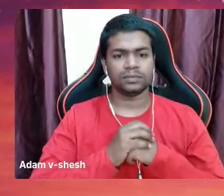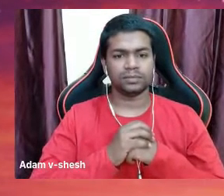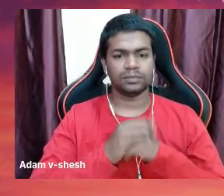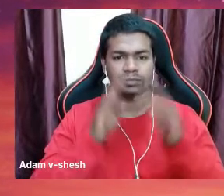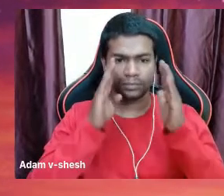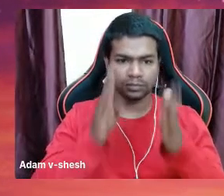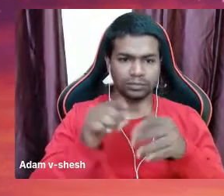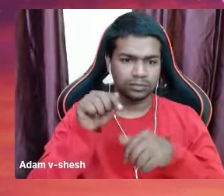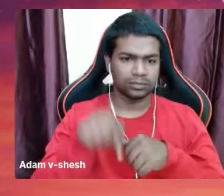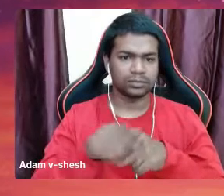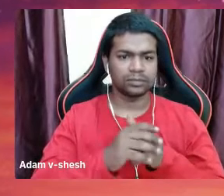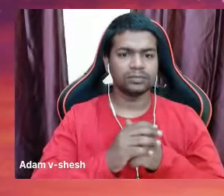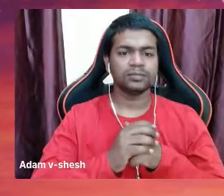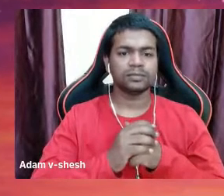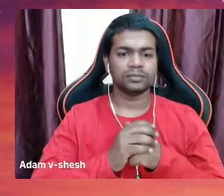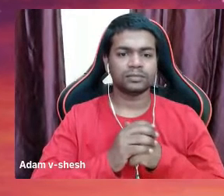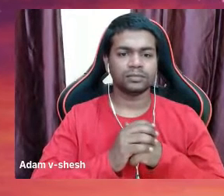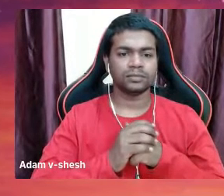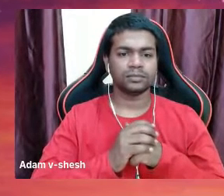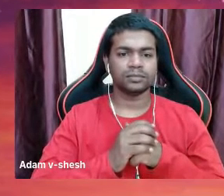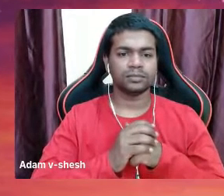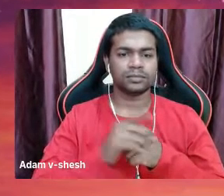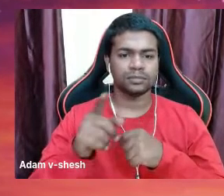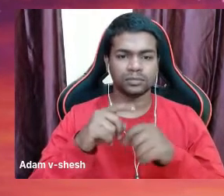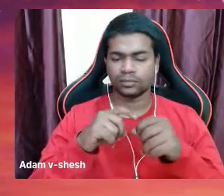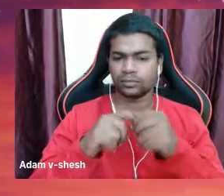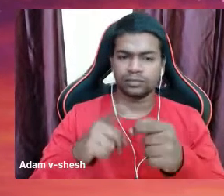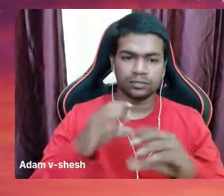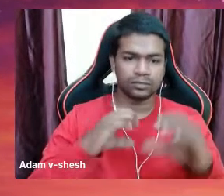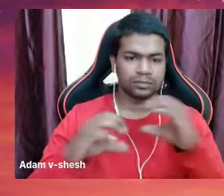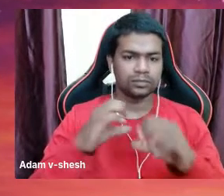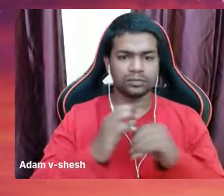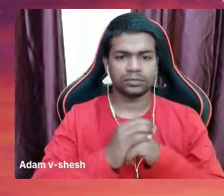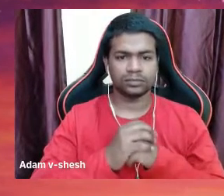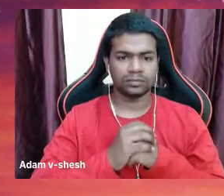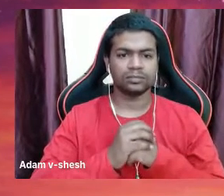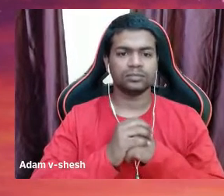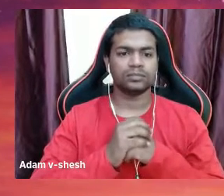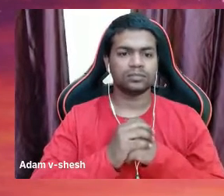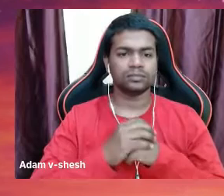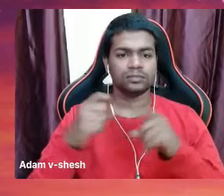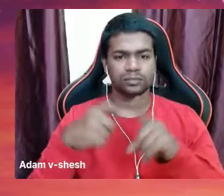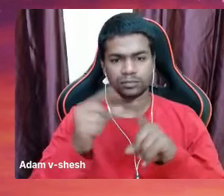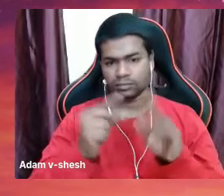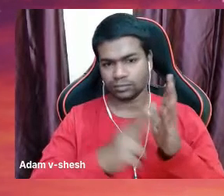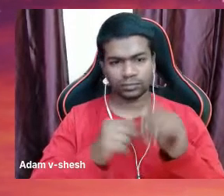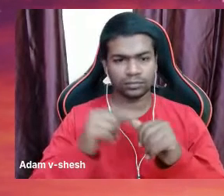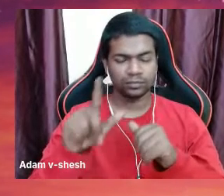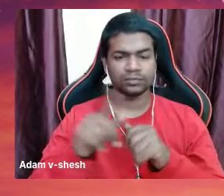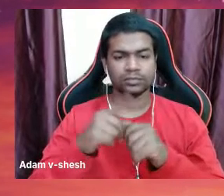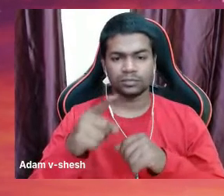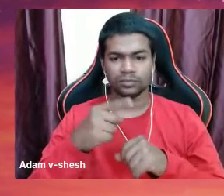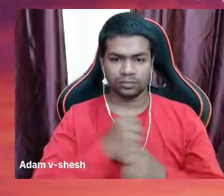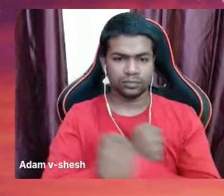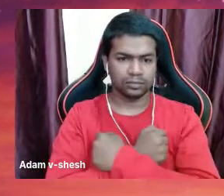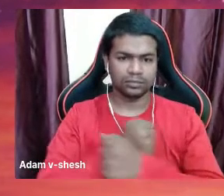focused on today and untrapping a little bit in the course of our conversation. So Kunal, with that context, I would love for